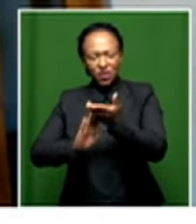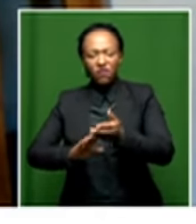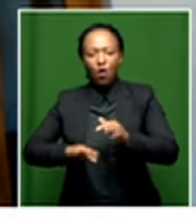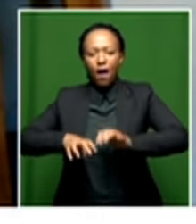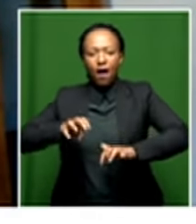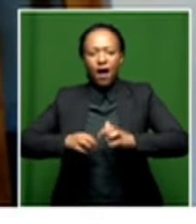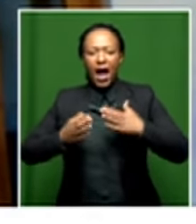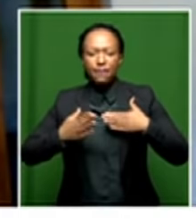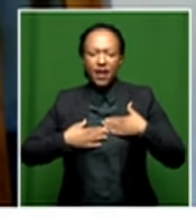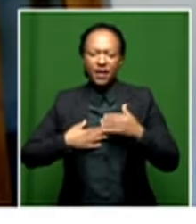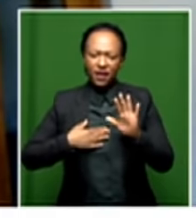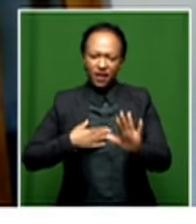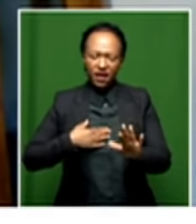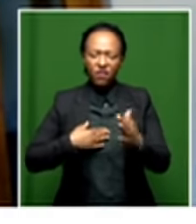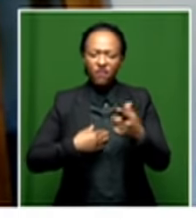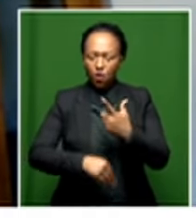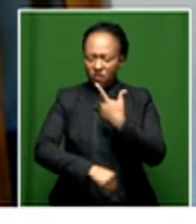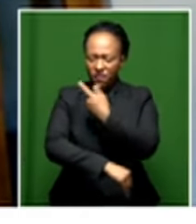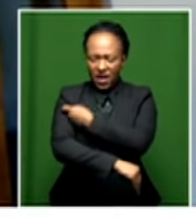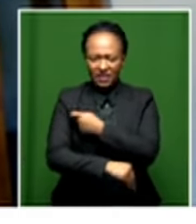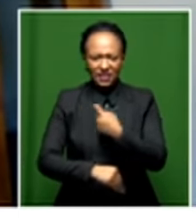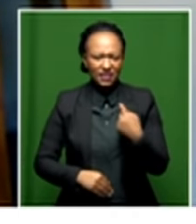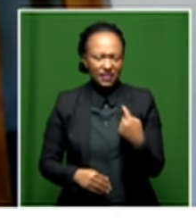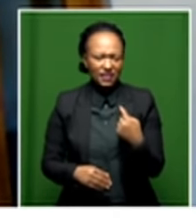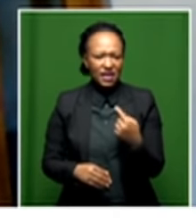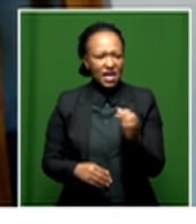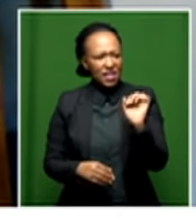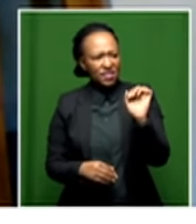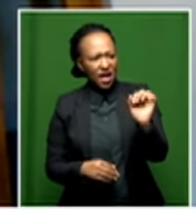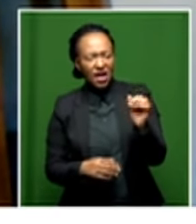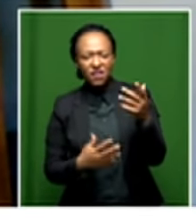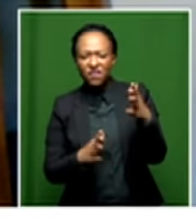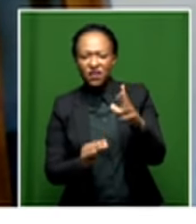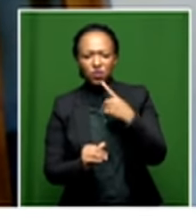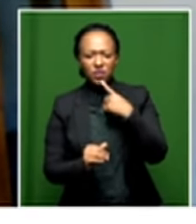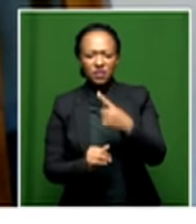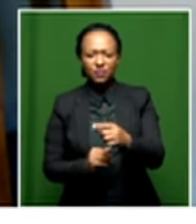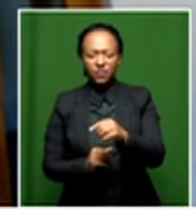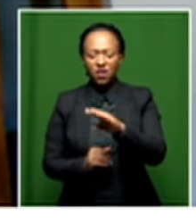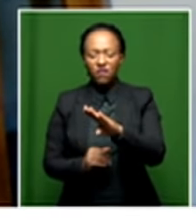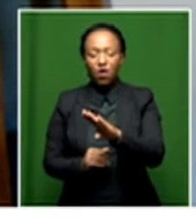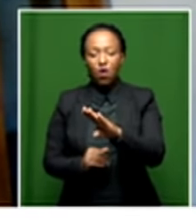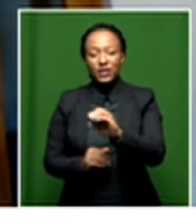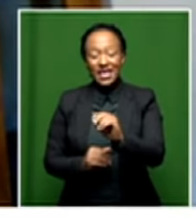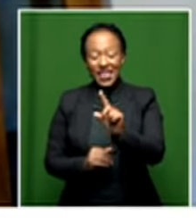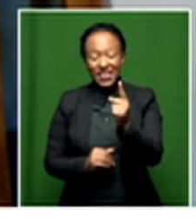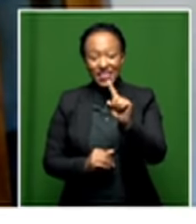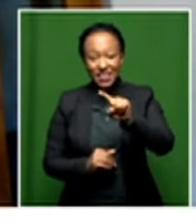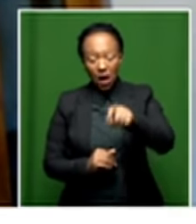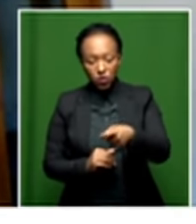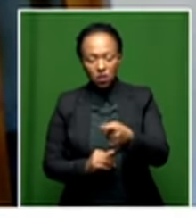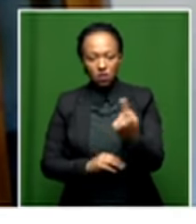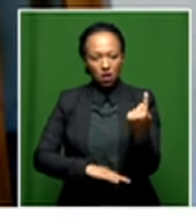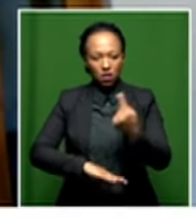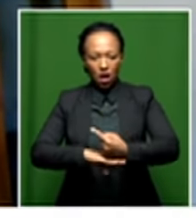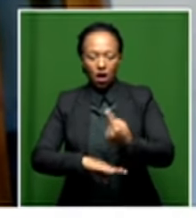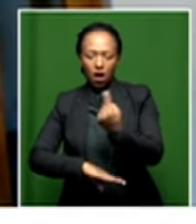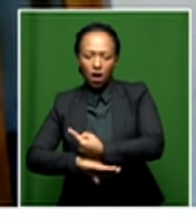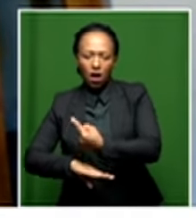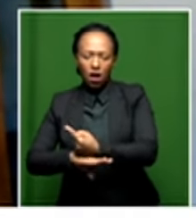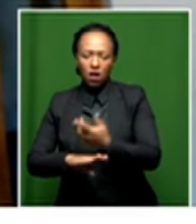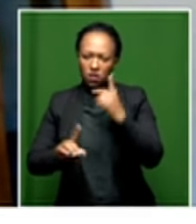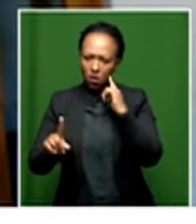administration. As per their stated narrative of reaching 40,000 people per day, but we